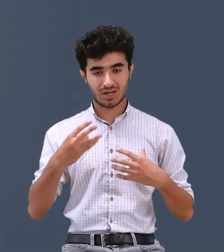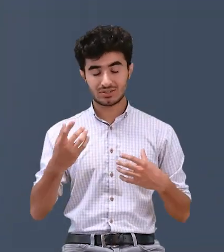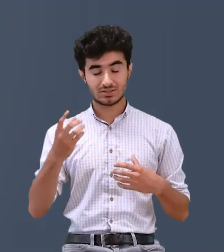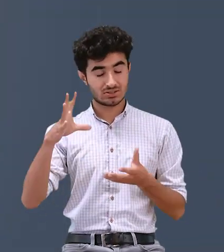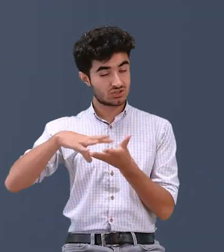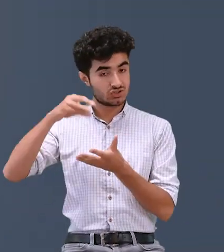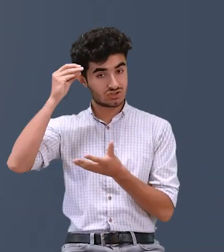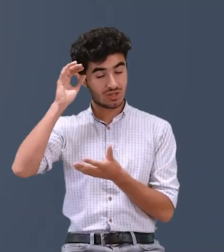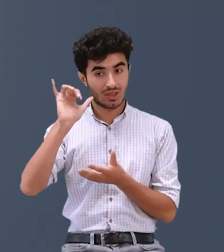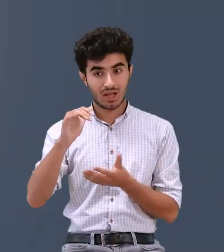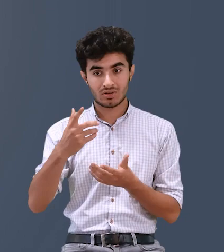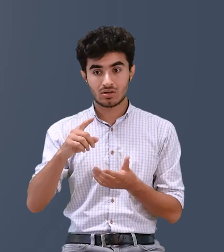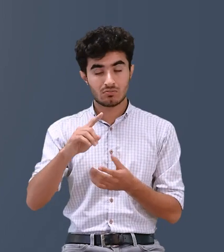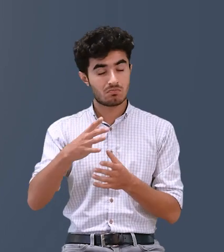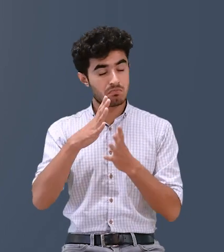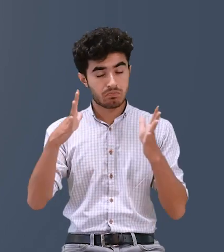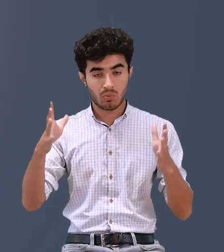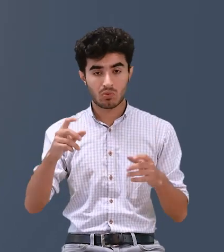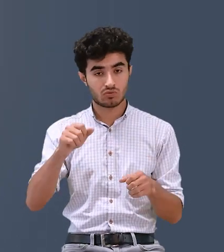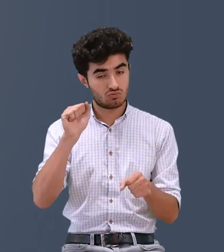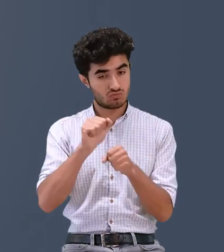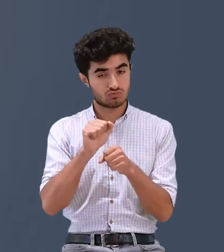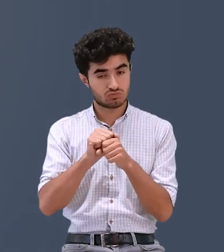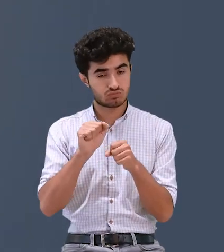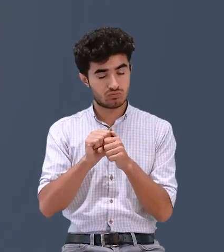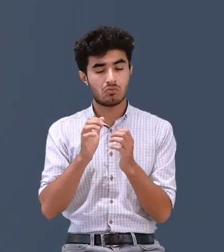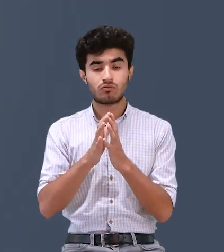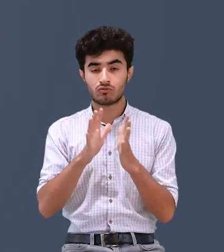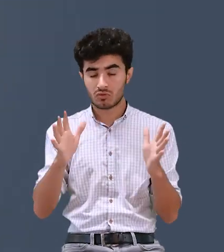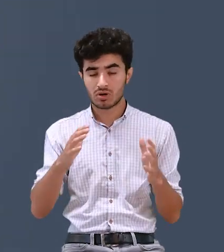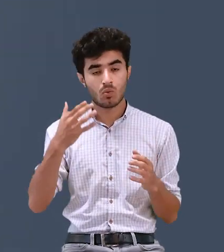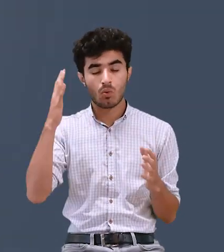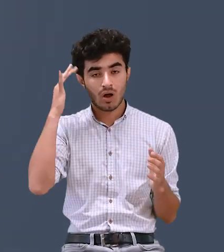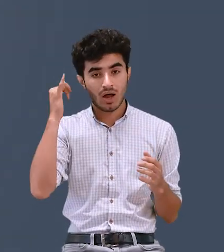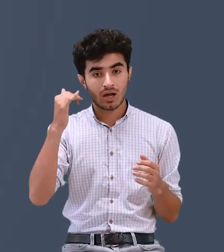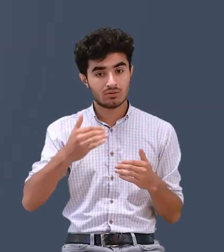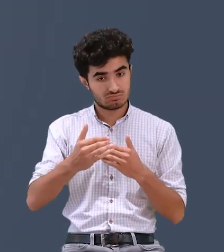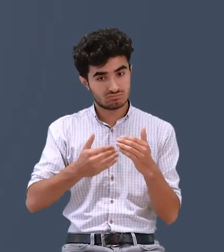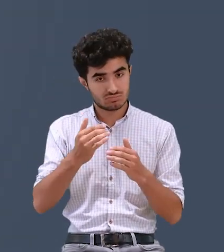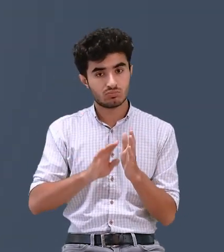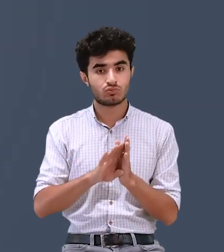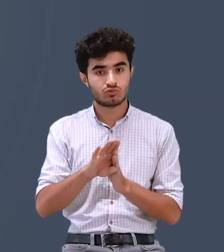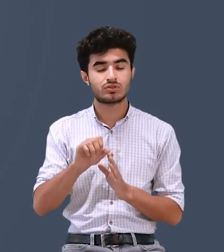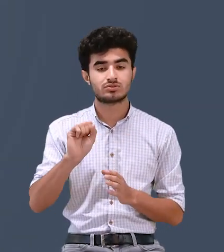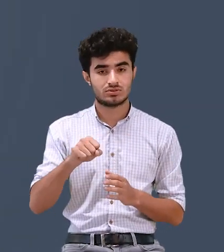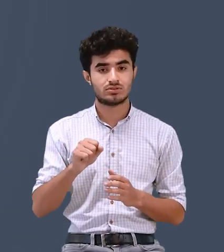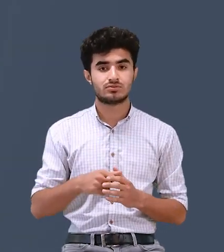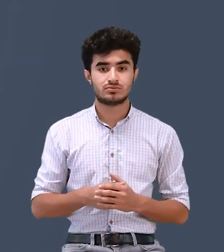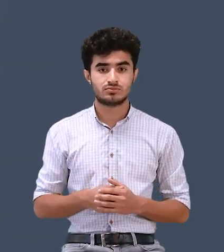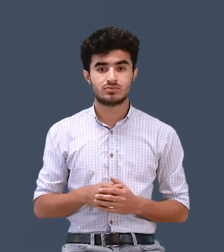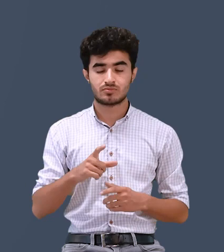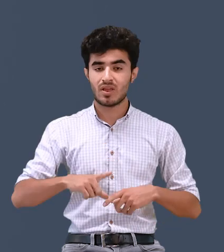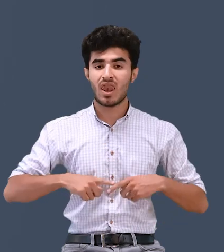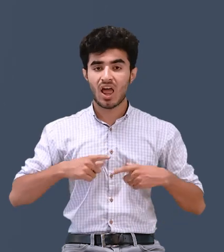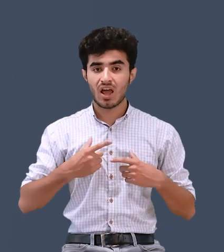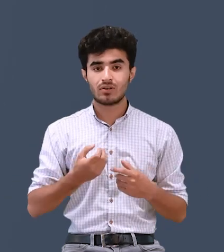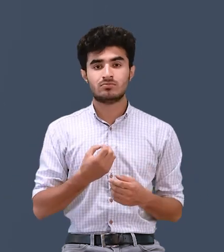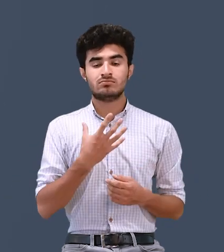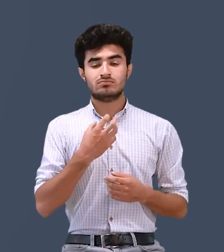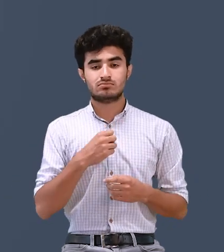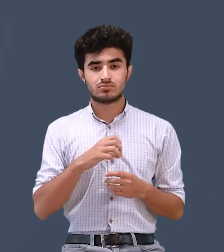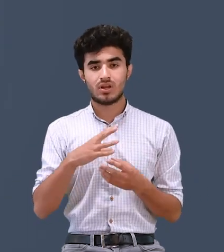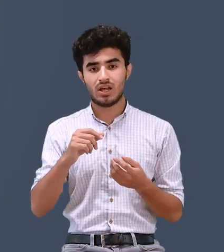body and understand the fact that it works so hard to keep you moving, to keep you alive, to keep